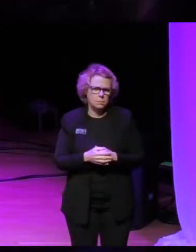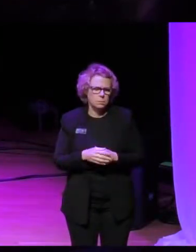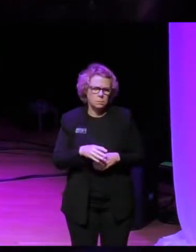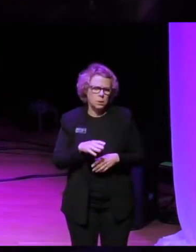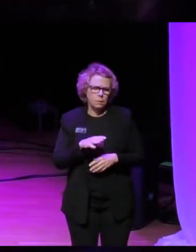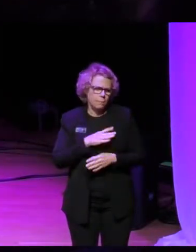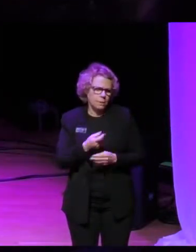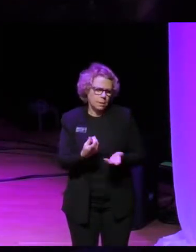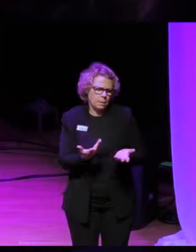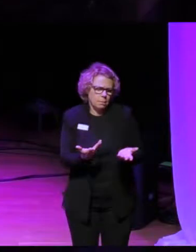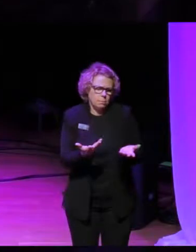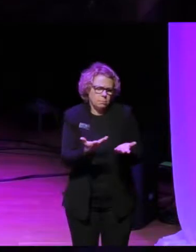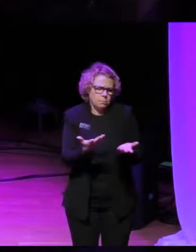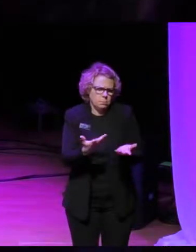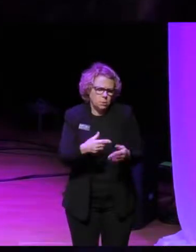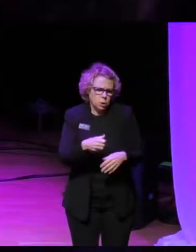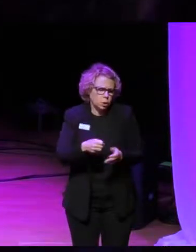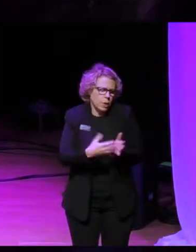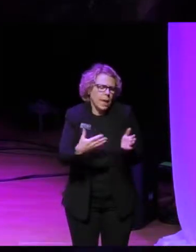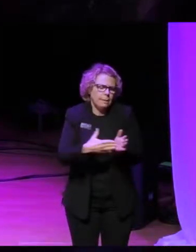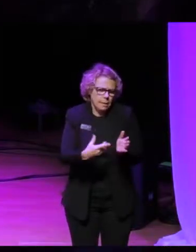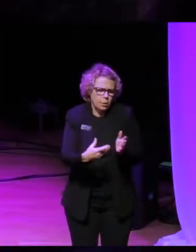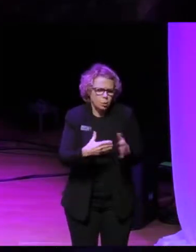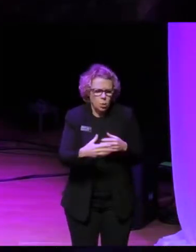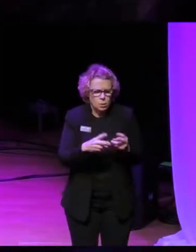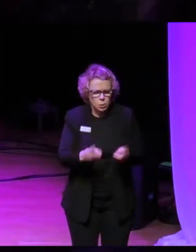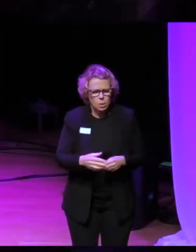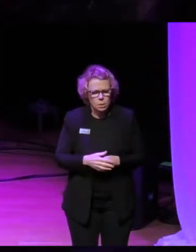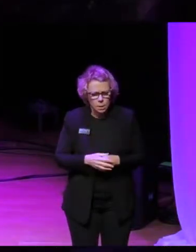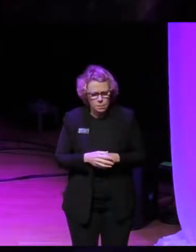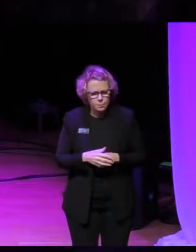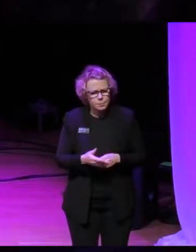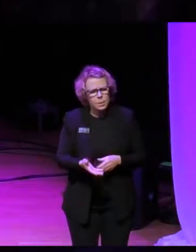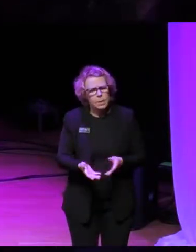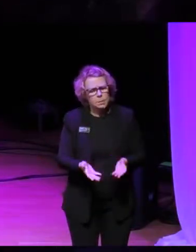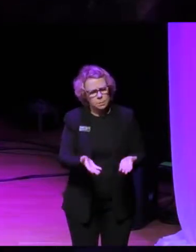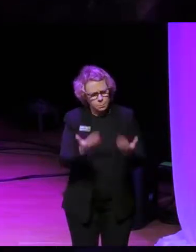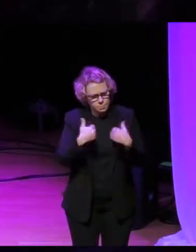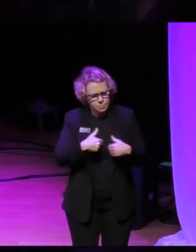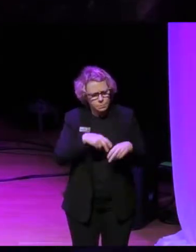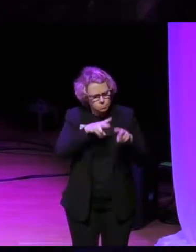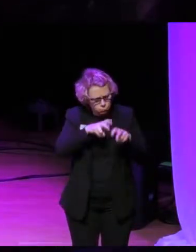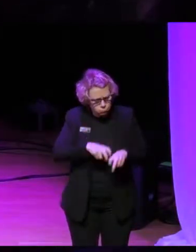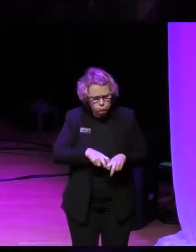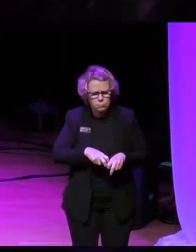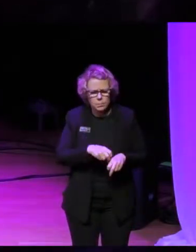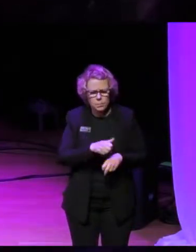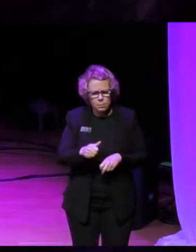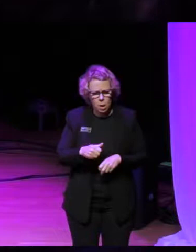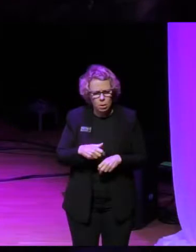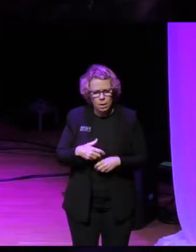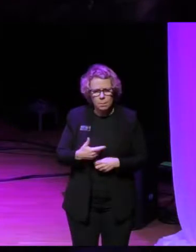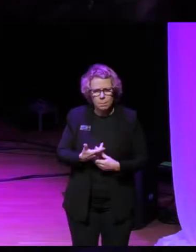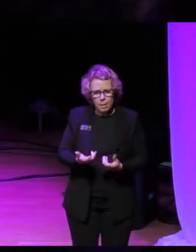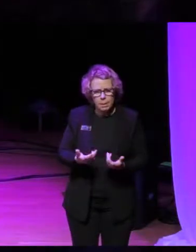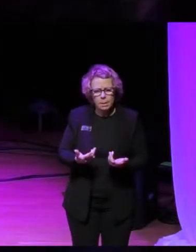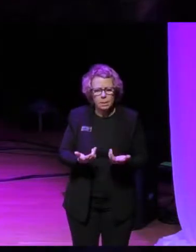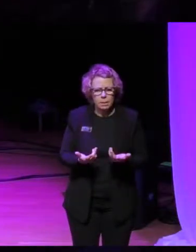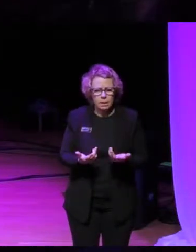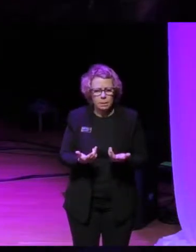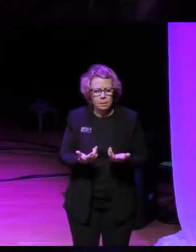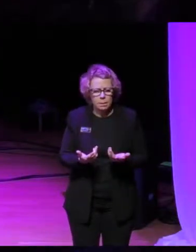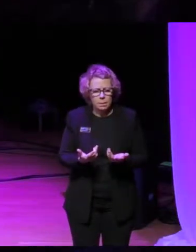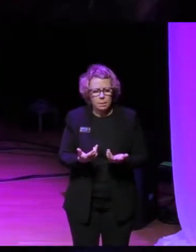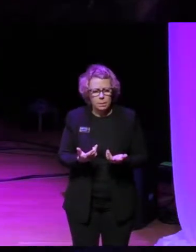individualized suspicion. And our concern is that this is a grave threat, not only to privacy rights, given the immense amount